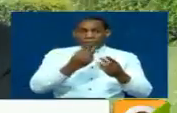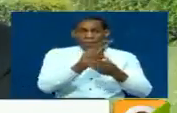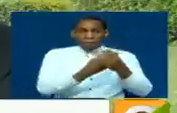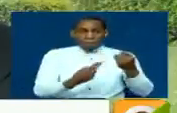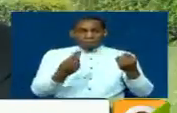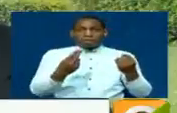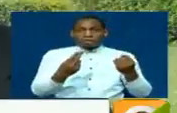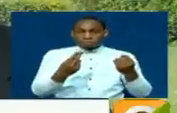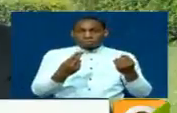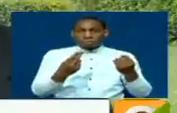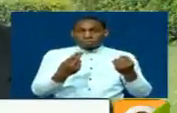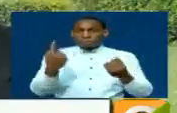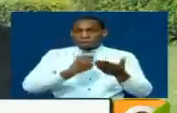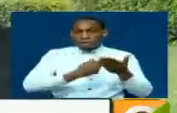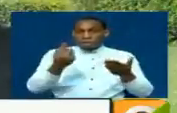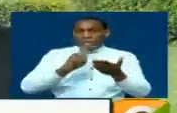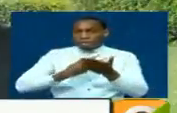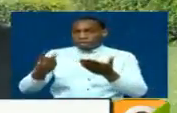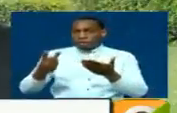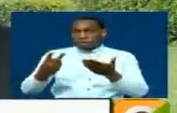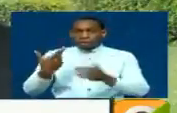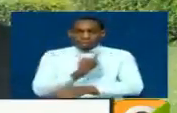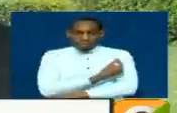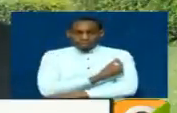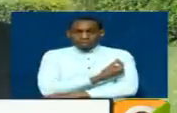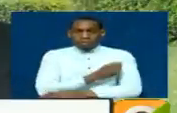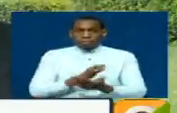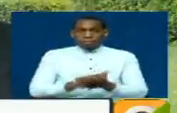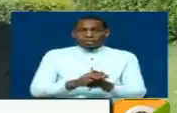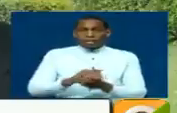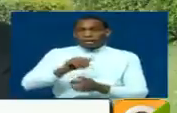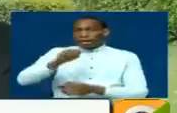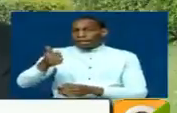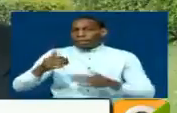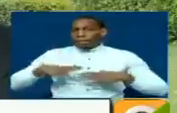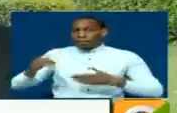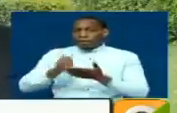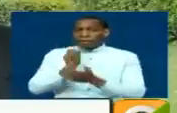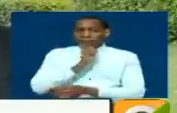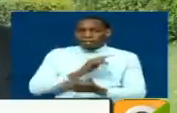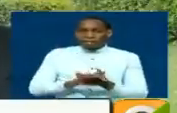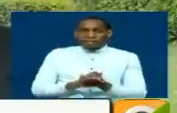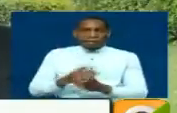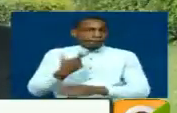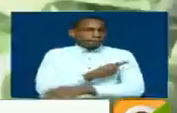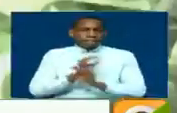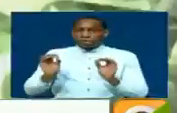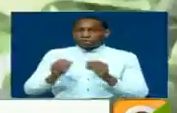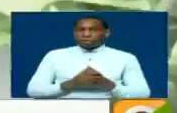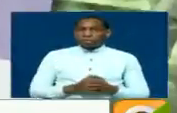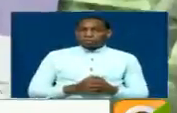of them were within a week or 2 weeks of the vaccination. Everybody else we've admitted has not had a